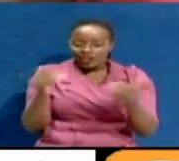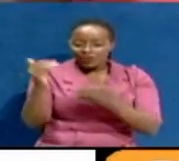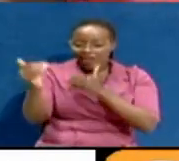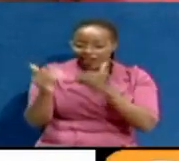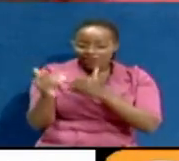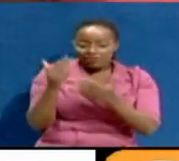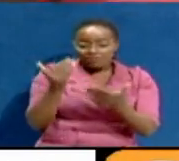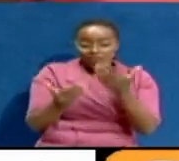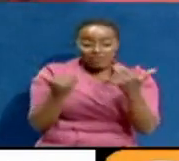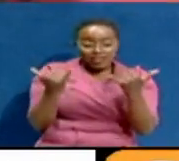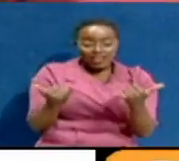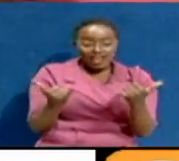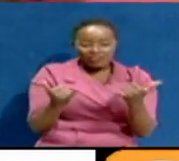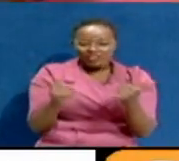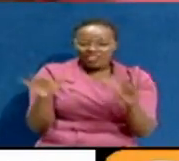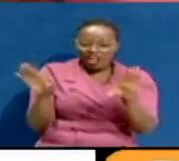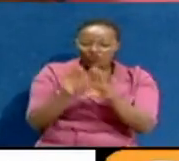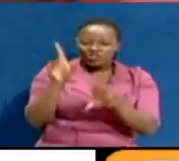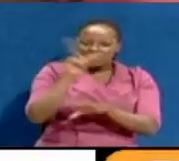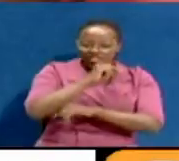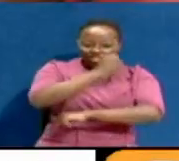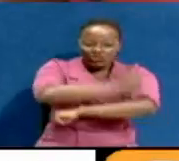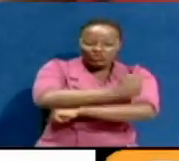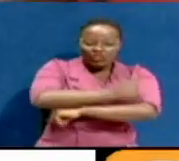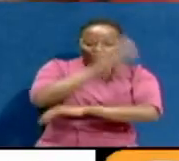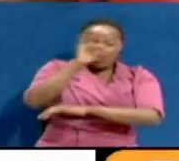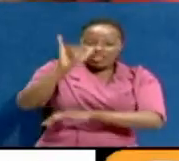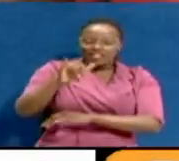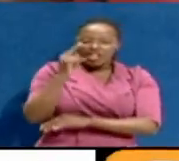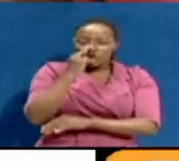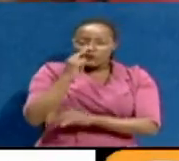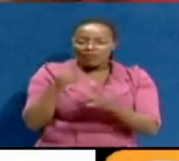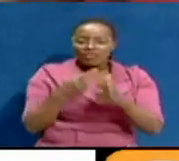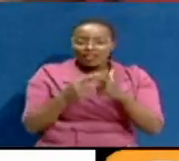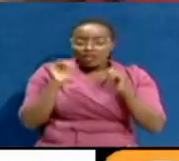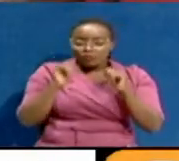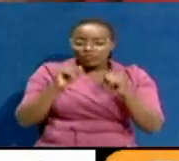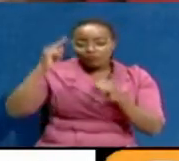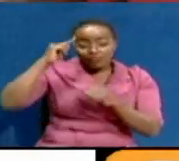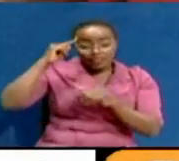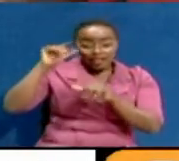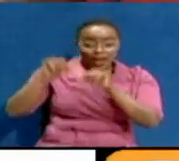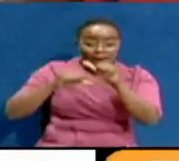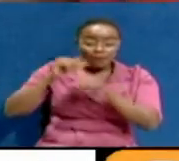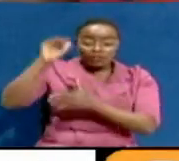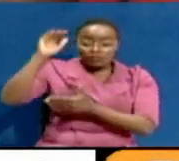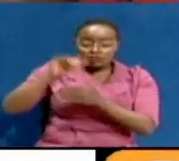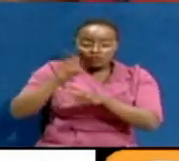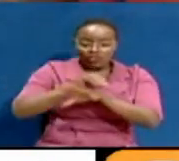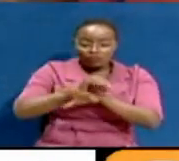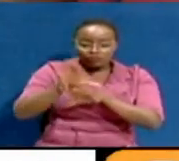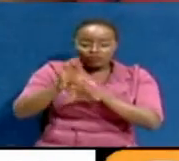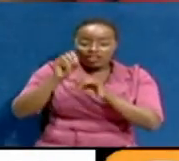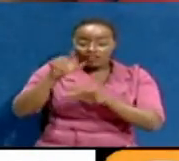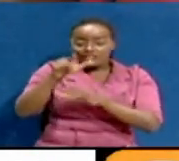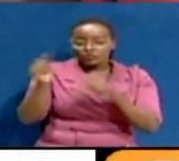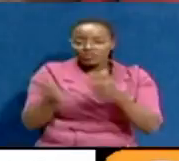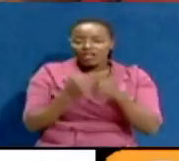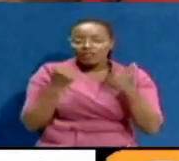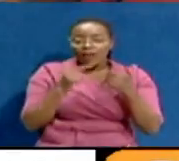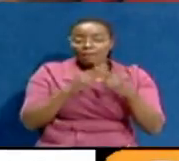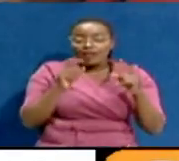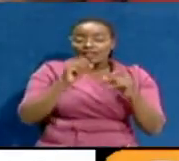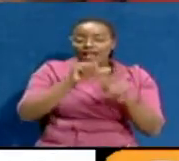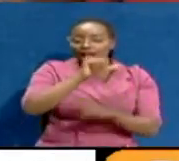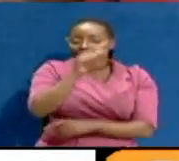so maybe right now it's not so much of a concern because they're home and you can think about, reducing transmission if that was the case. If